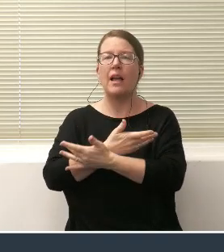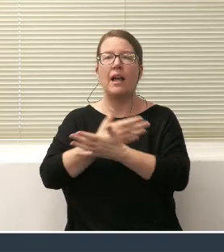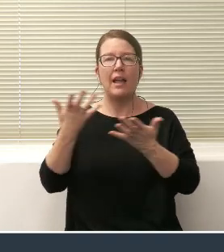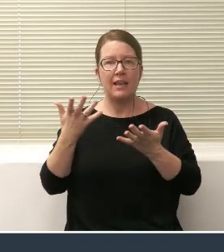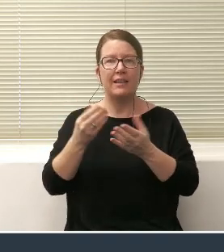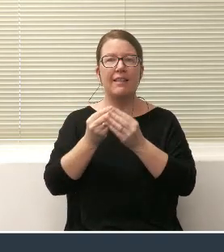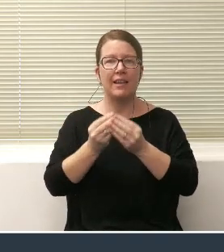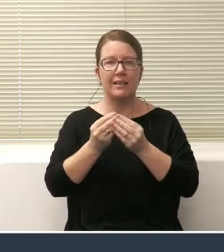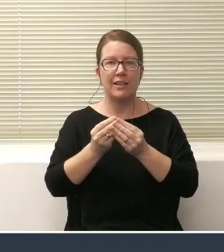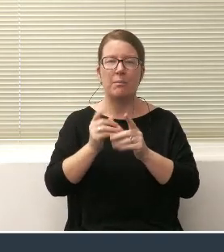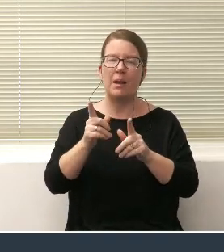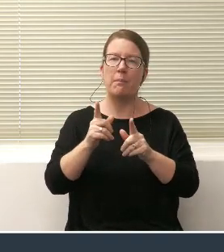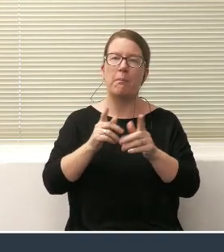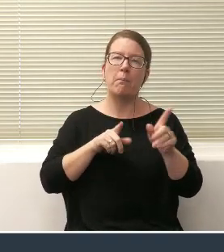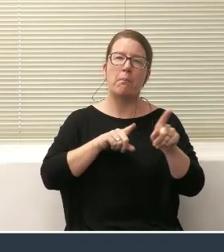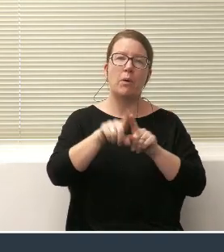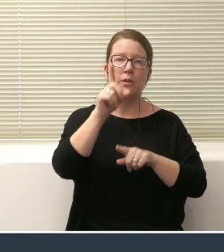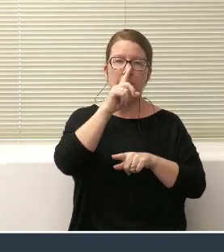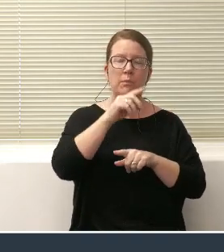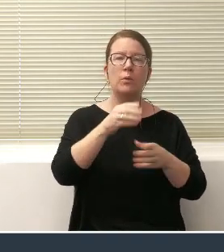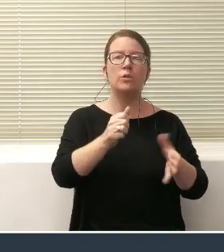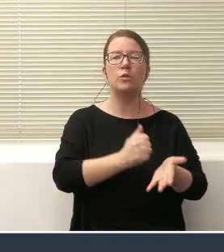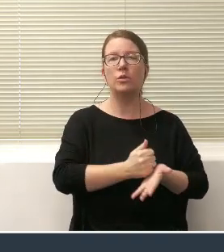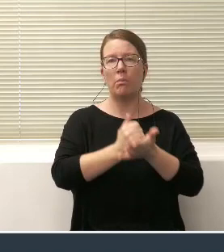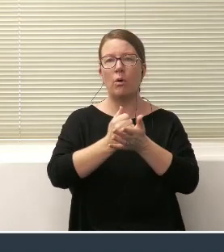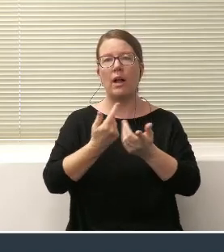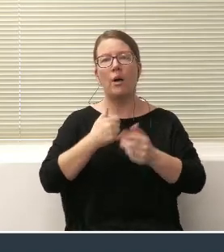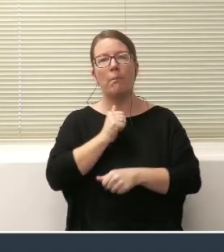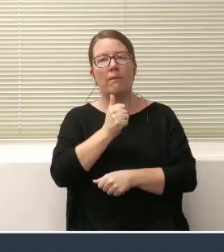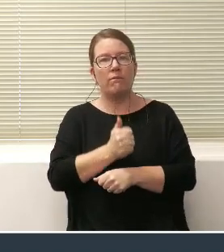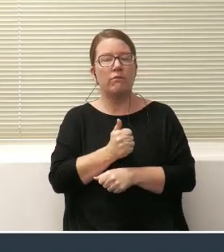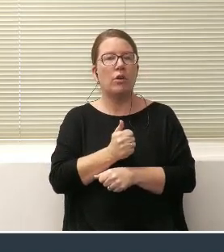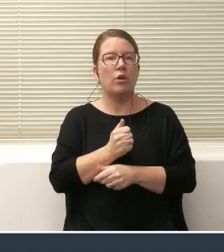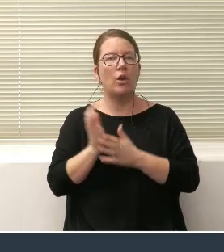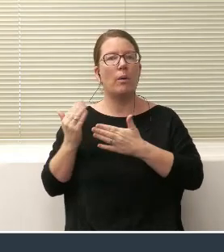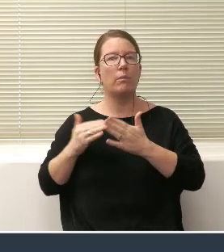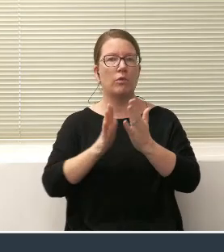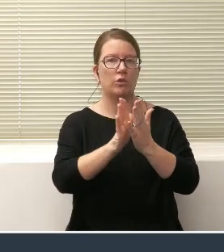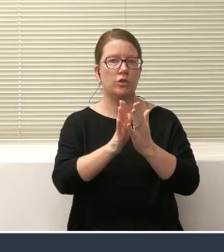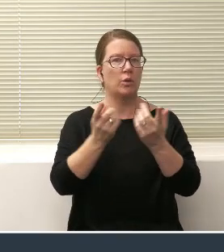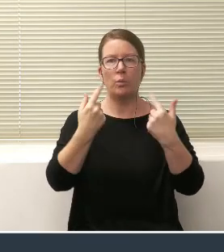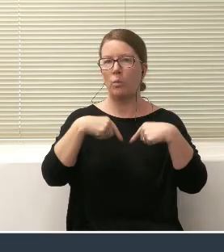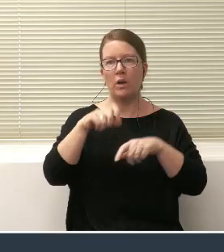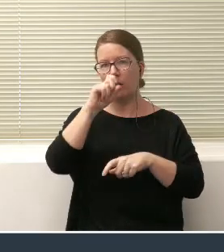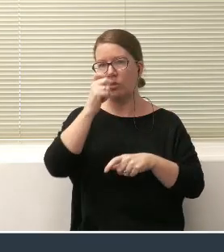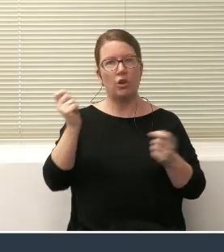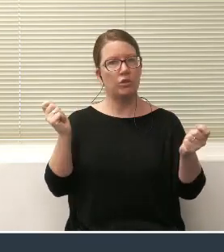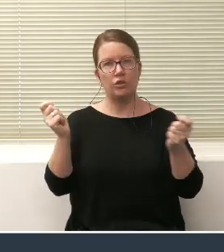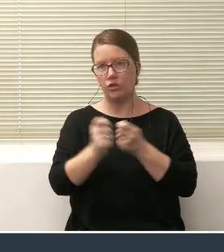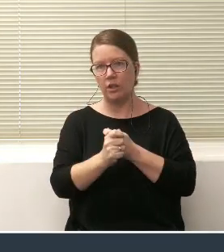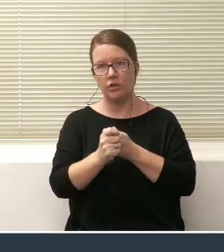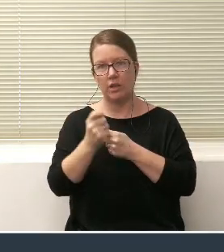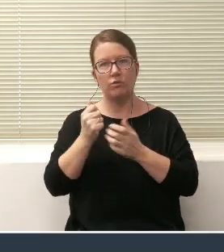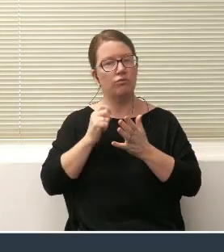general support for our preferred approach. So officers aren't changing our recommendations based on the